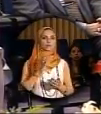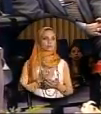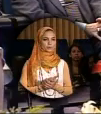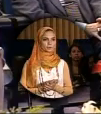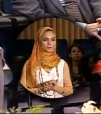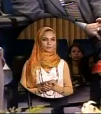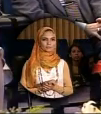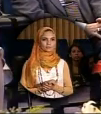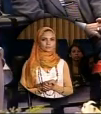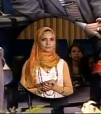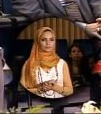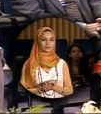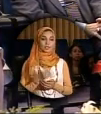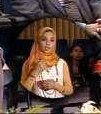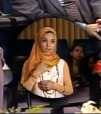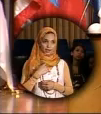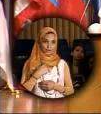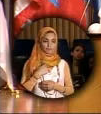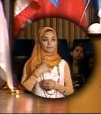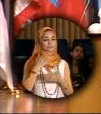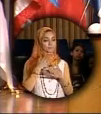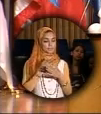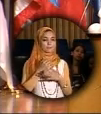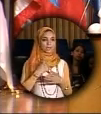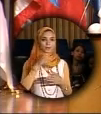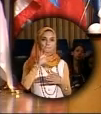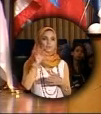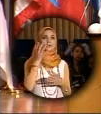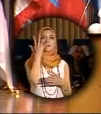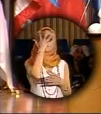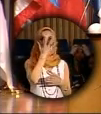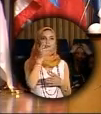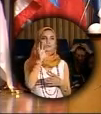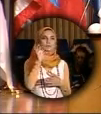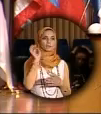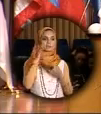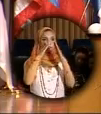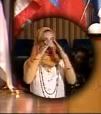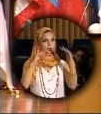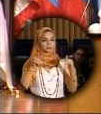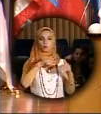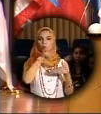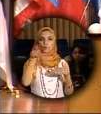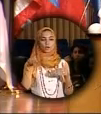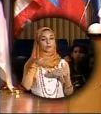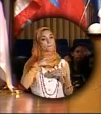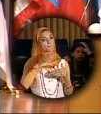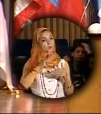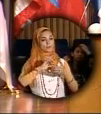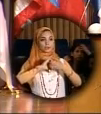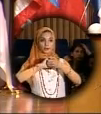Africa and being from Egypt, I think we can all agree that we have our fair share of the world's challenges,